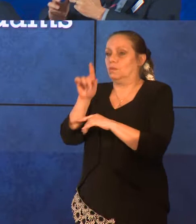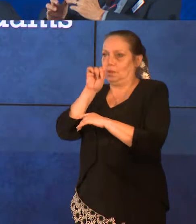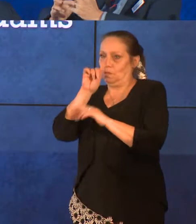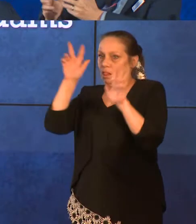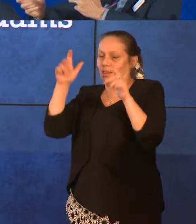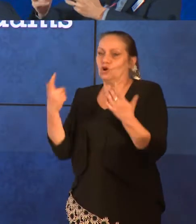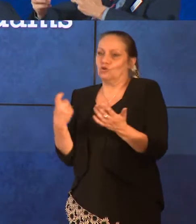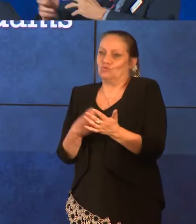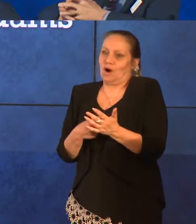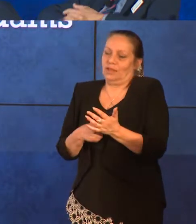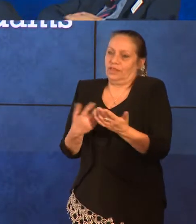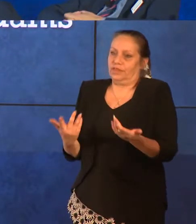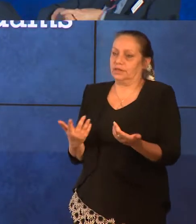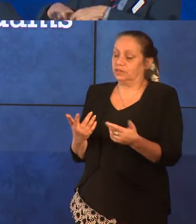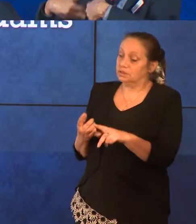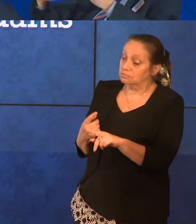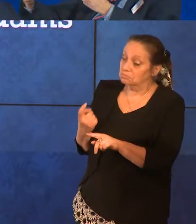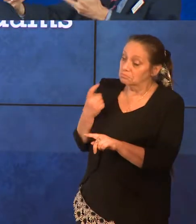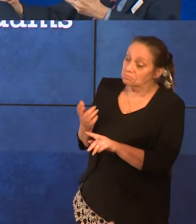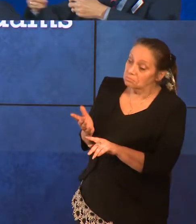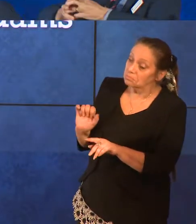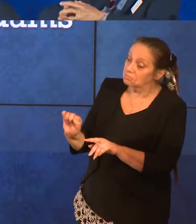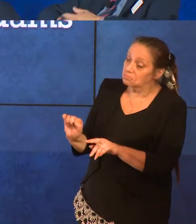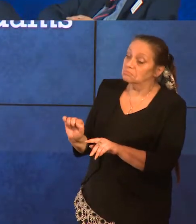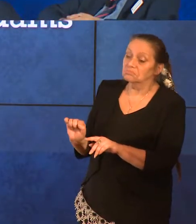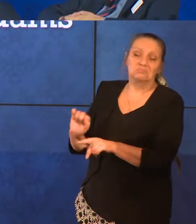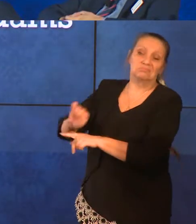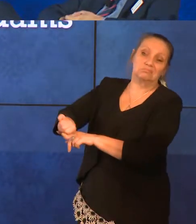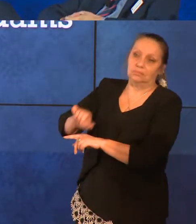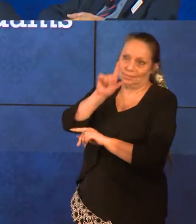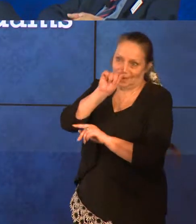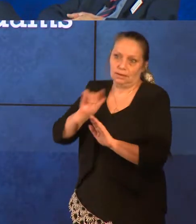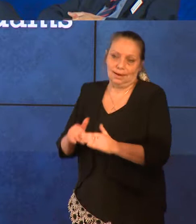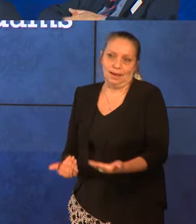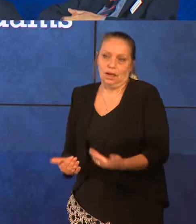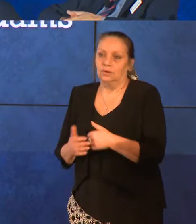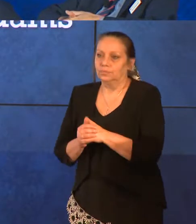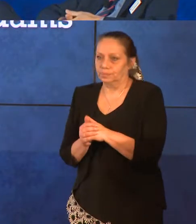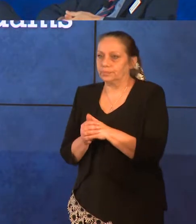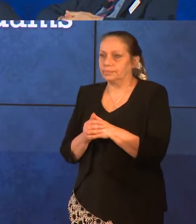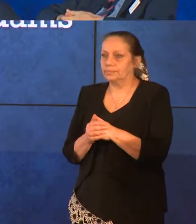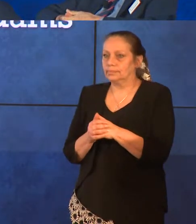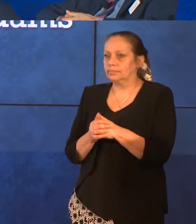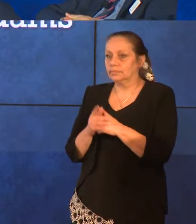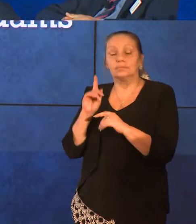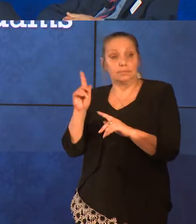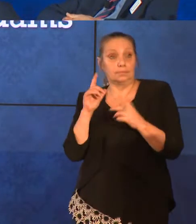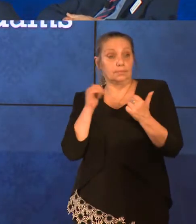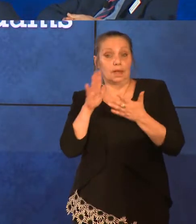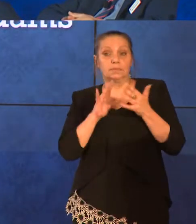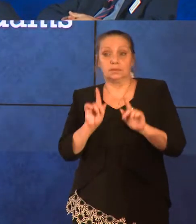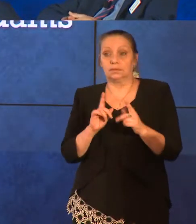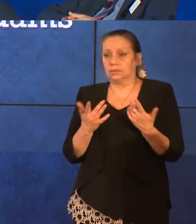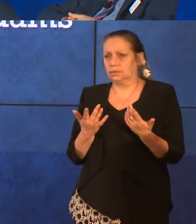being required to take into account someone's wishes. We'll actually be required to do what the person would likely have done themselves. Yes, exactly. So that's a significant change. So that means